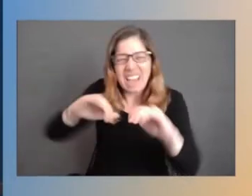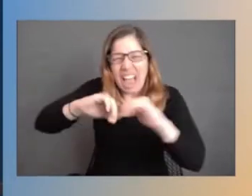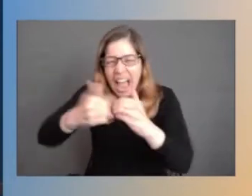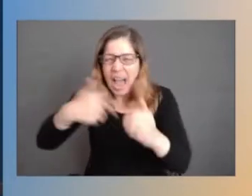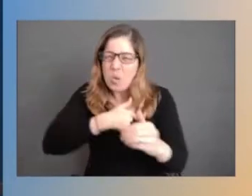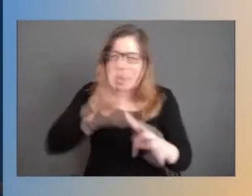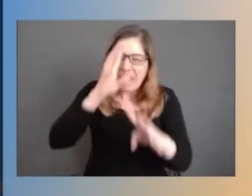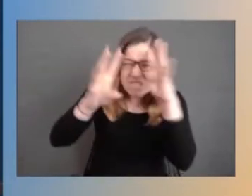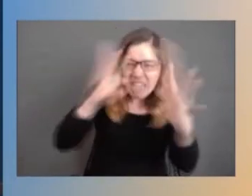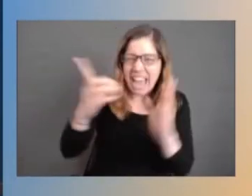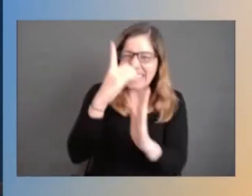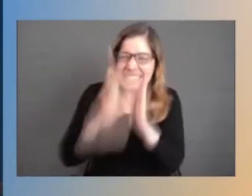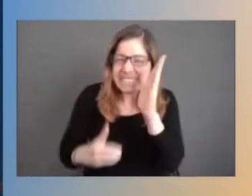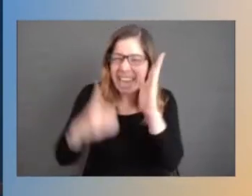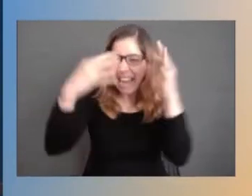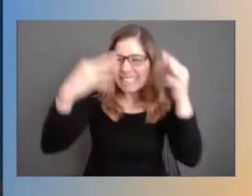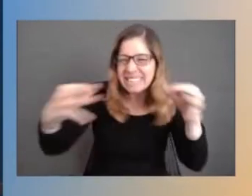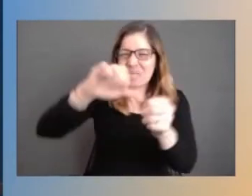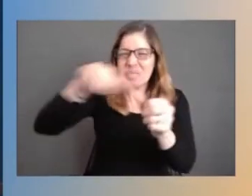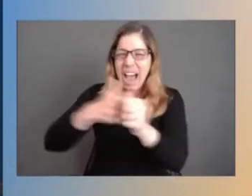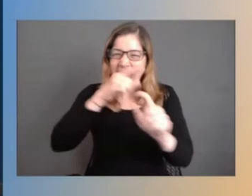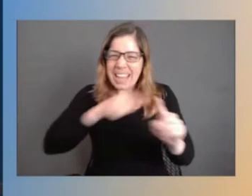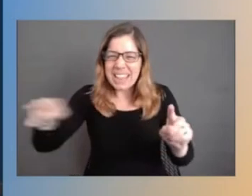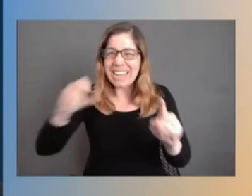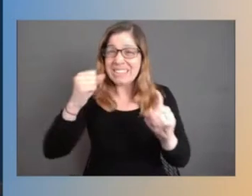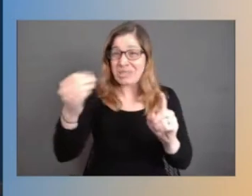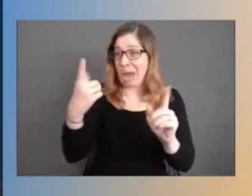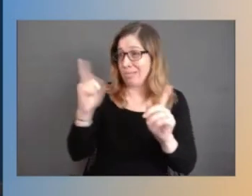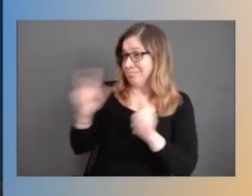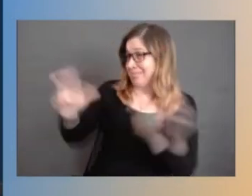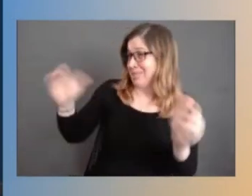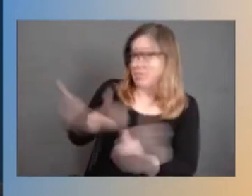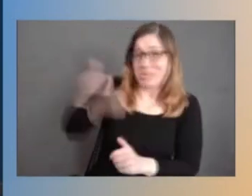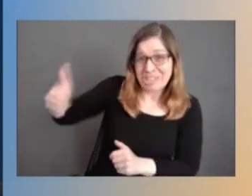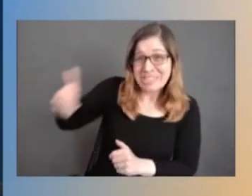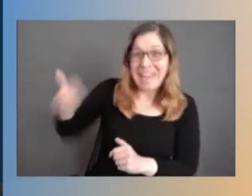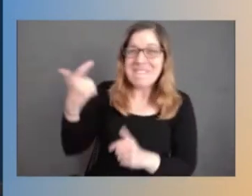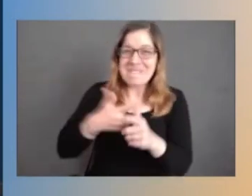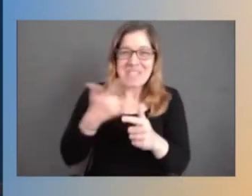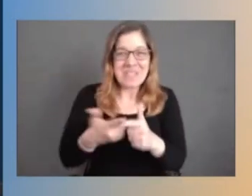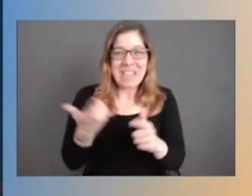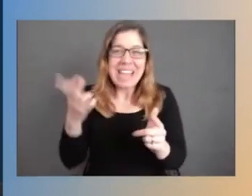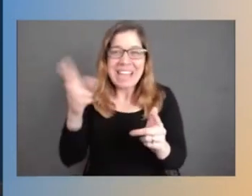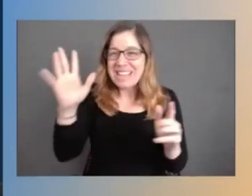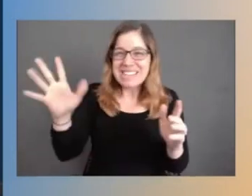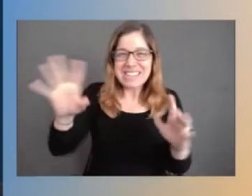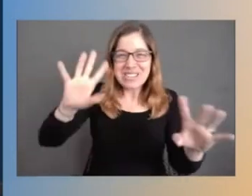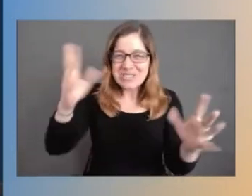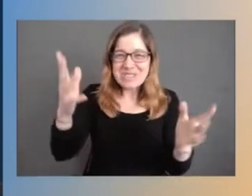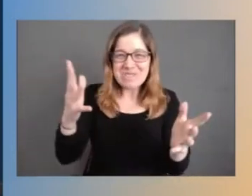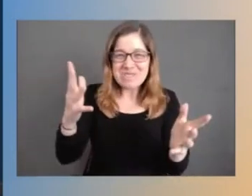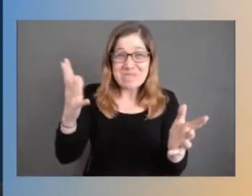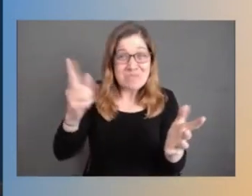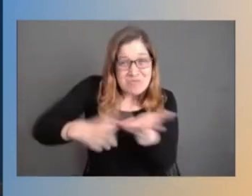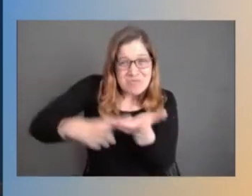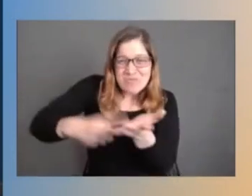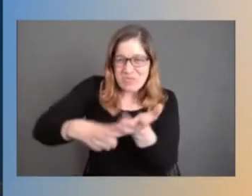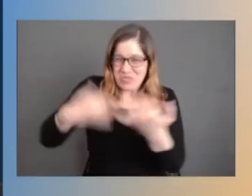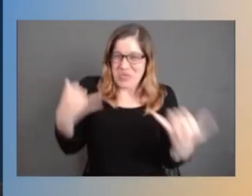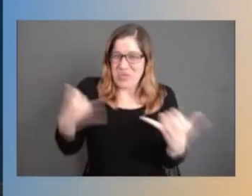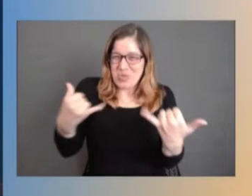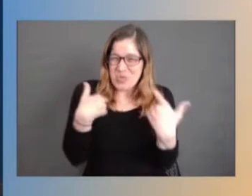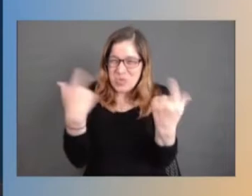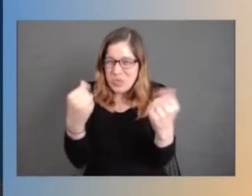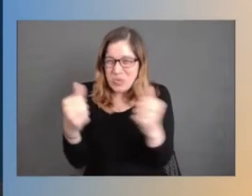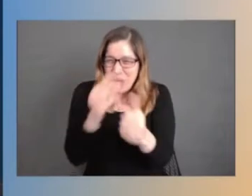different design decisions that we made. So. Why don't you introduce yourself a little bit, and then let's talk a bit about what we're doing here with all these cool pieces